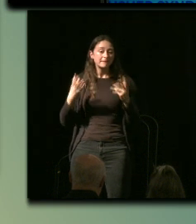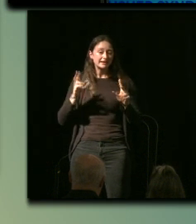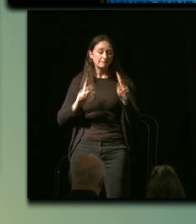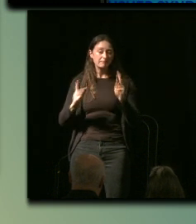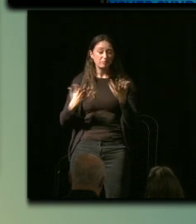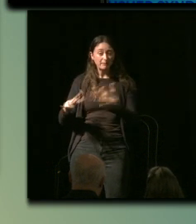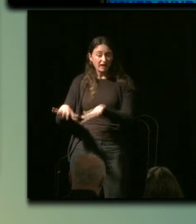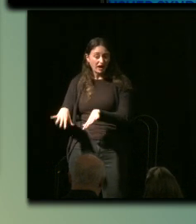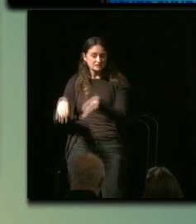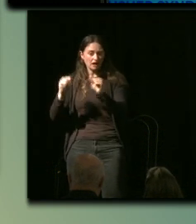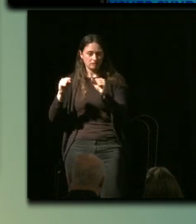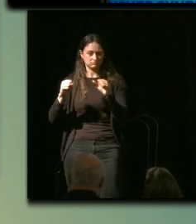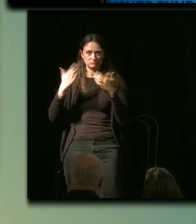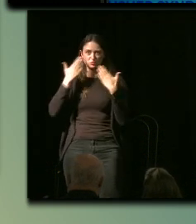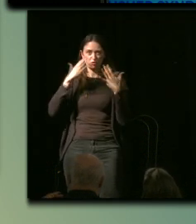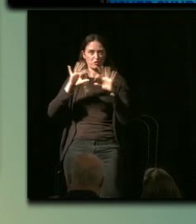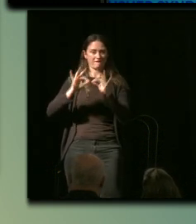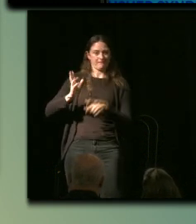family.